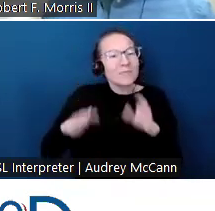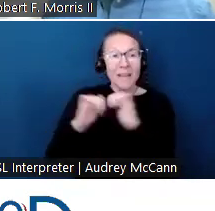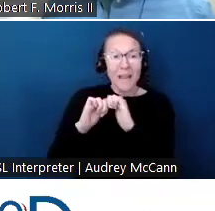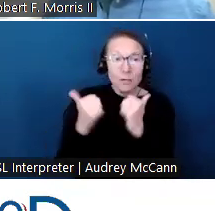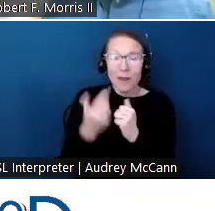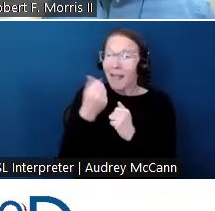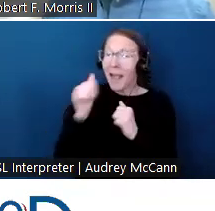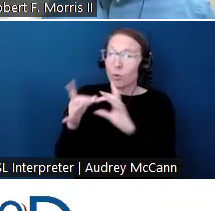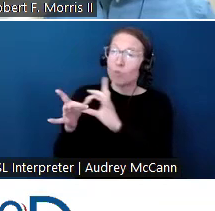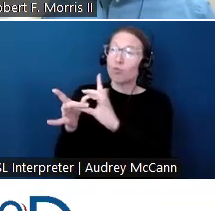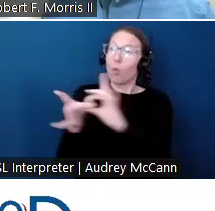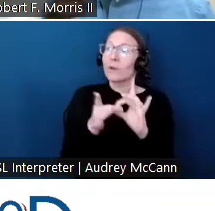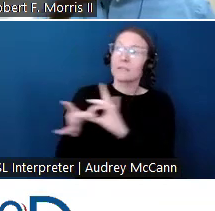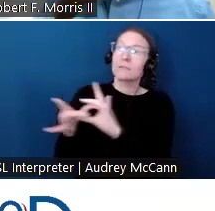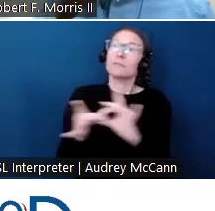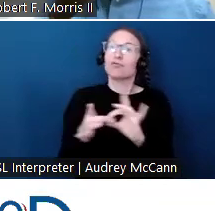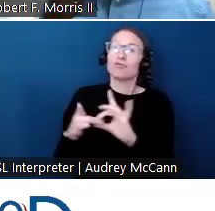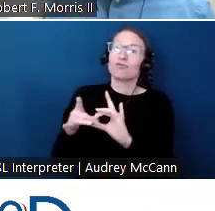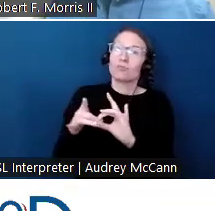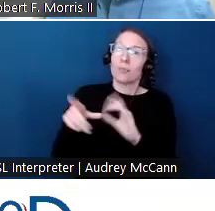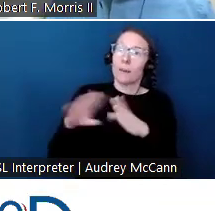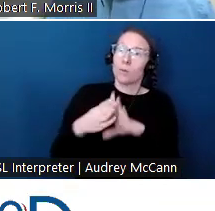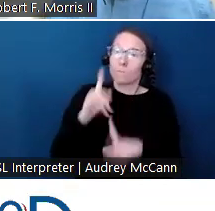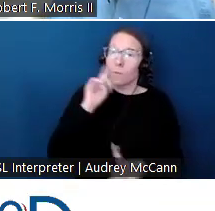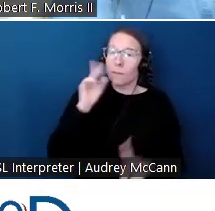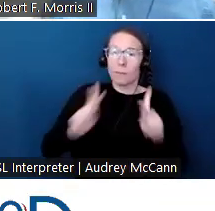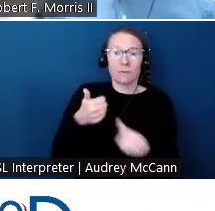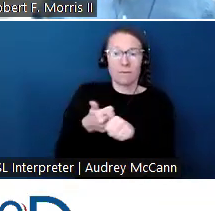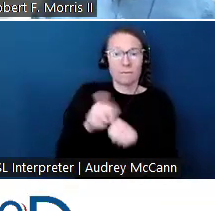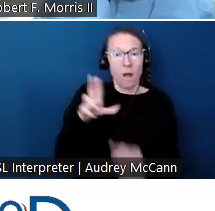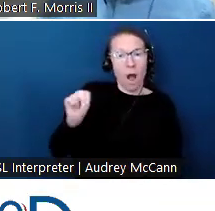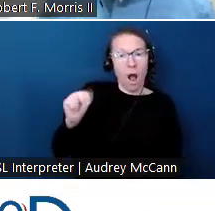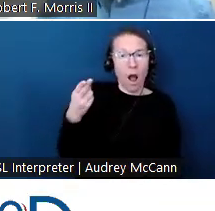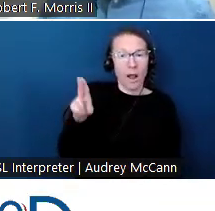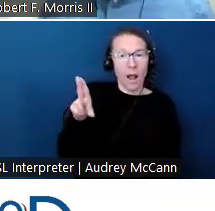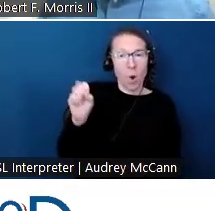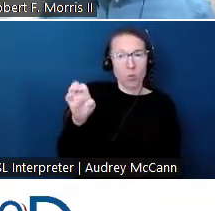in the community for people who are unhoused.